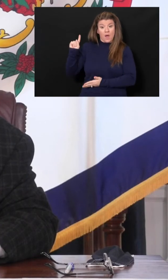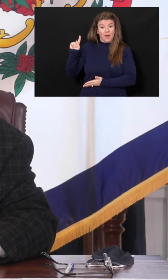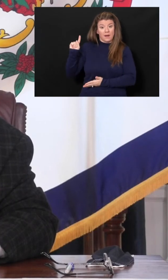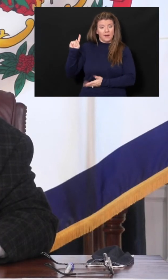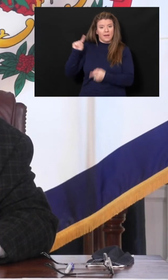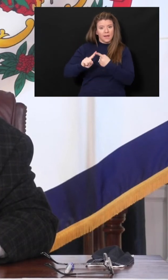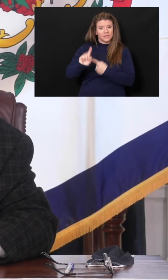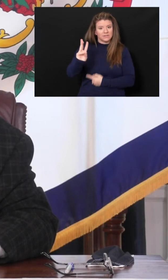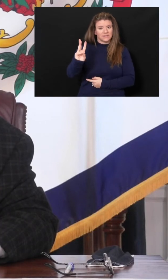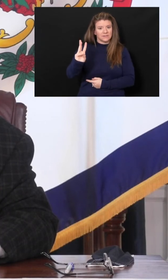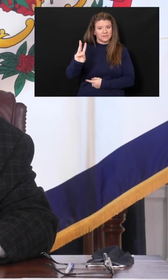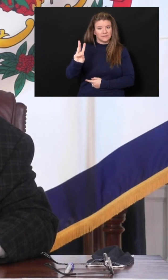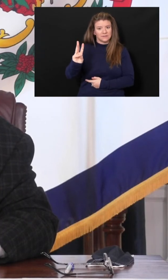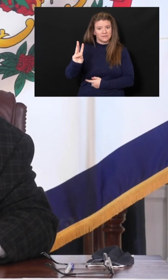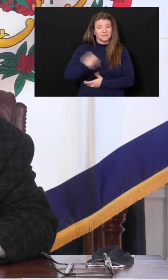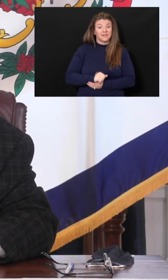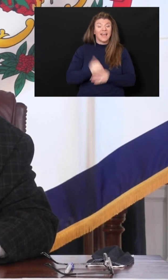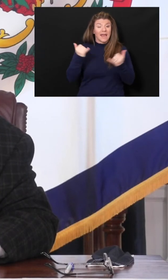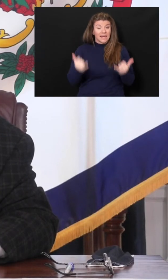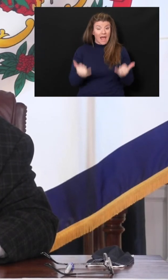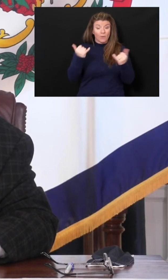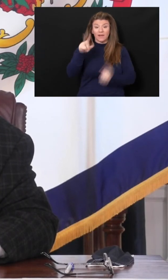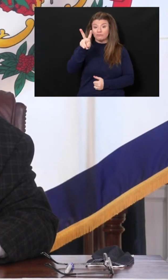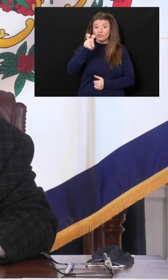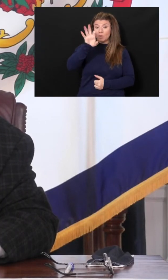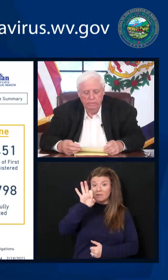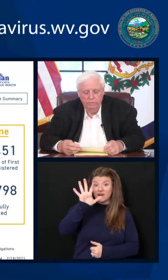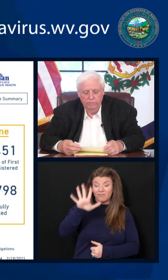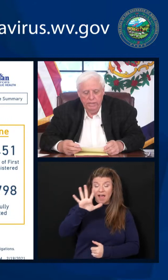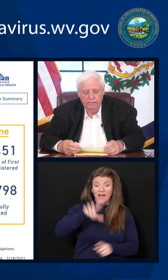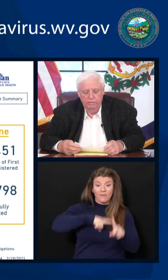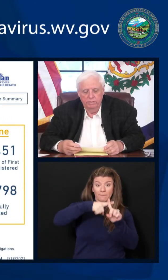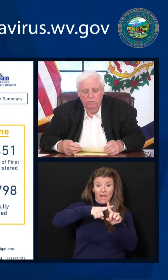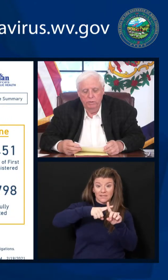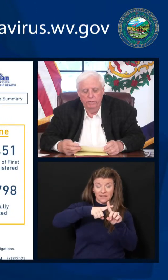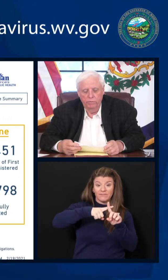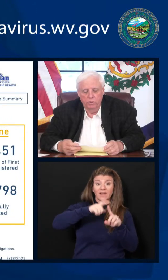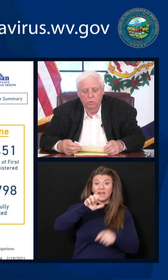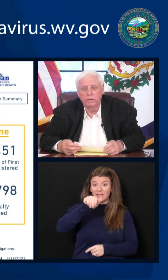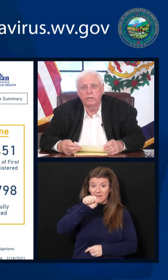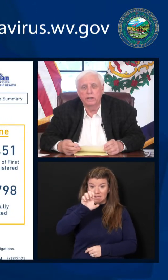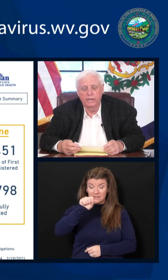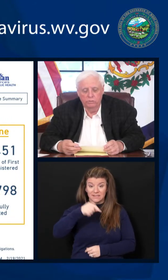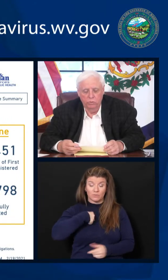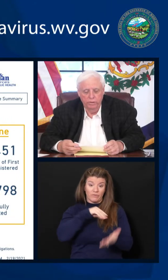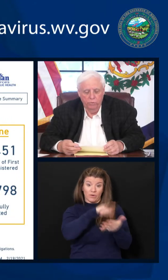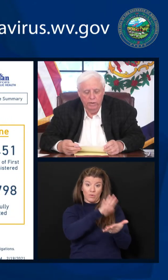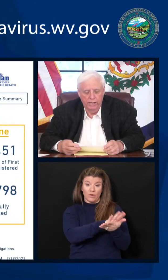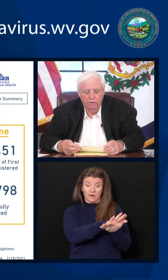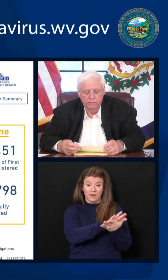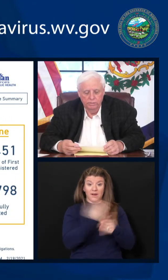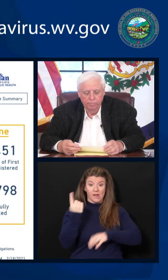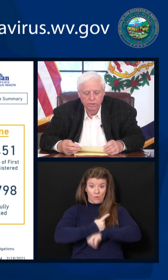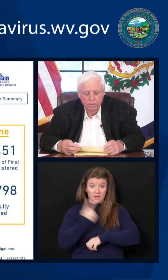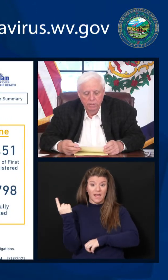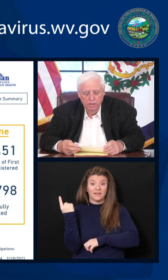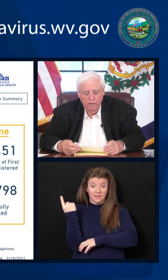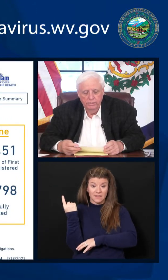6. We now have 295 positive cases that we've recorded in the last 24